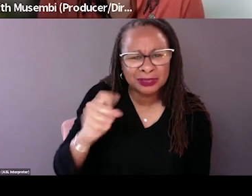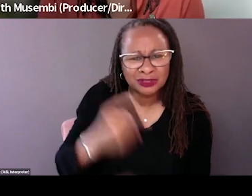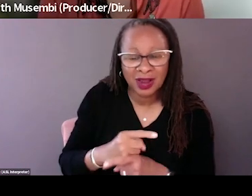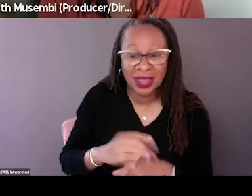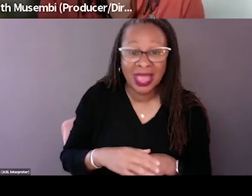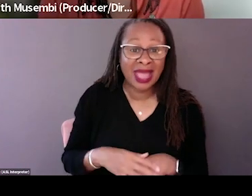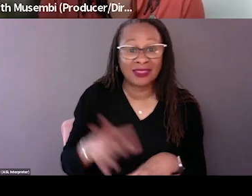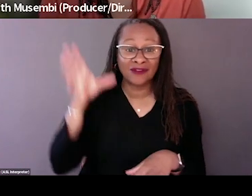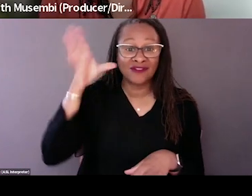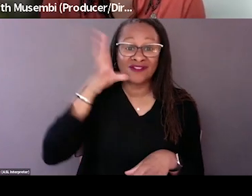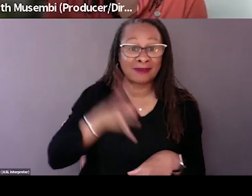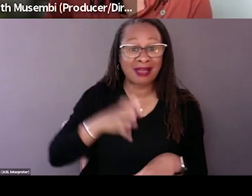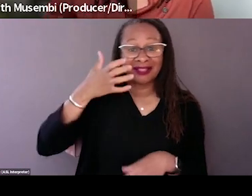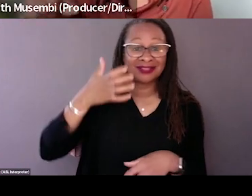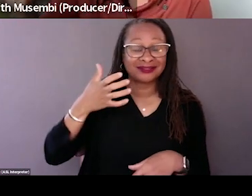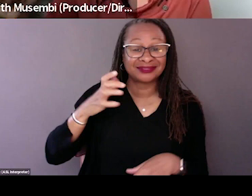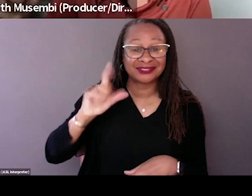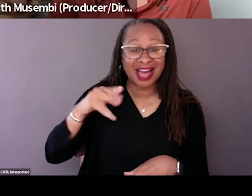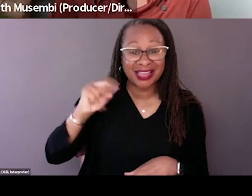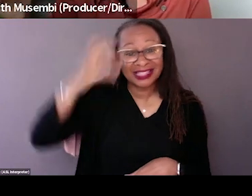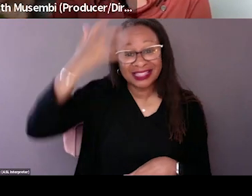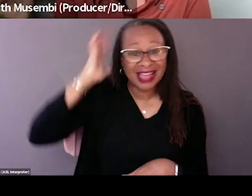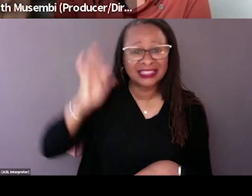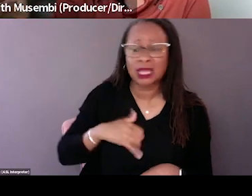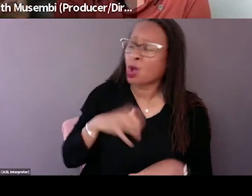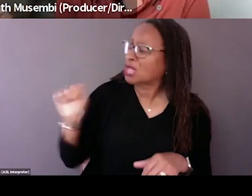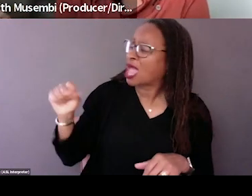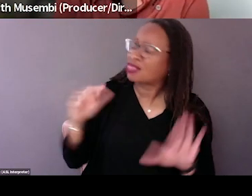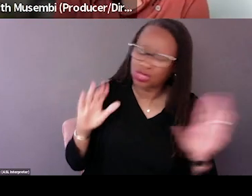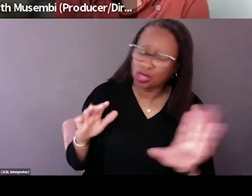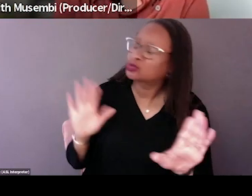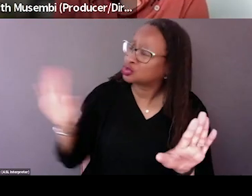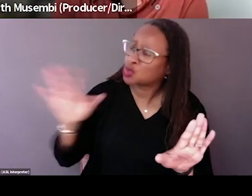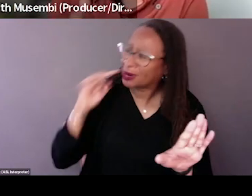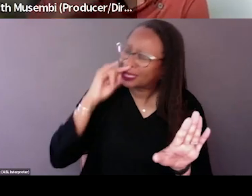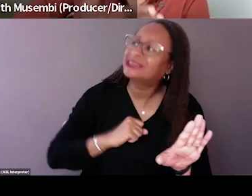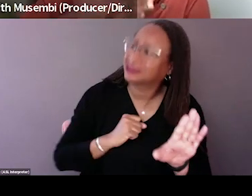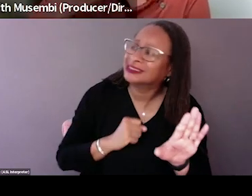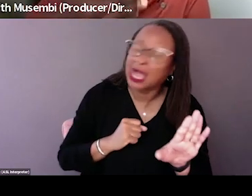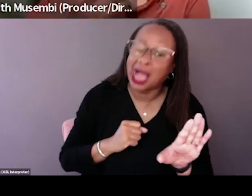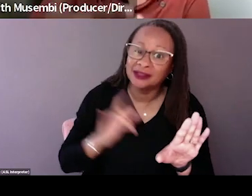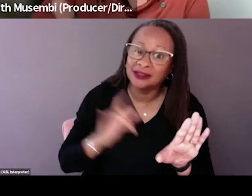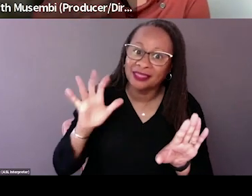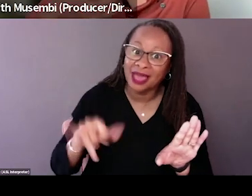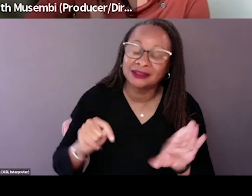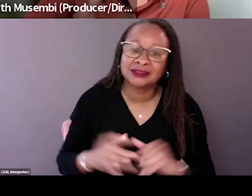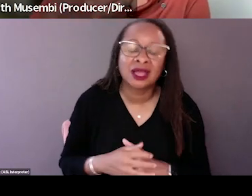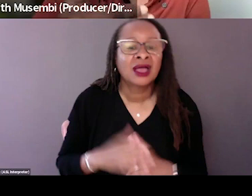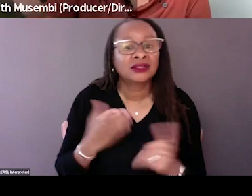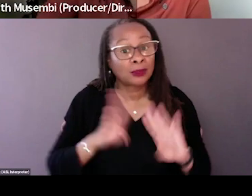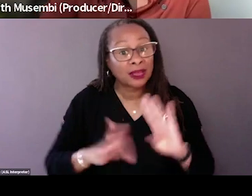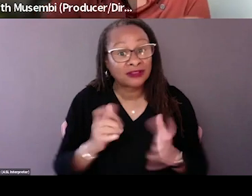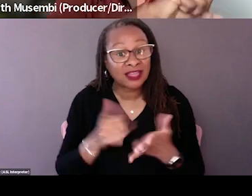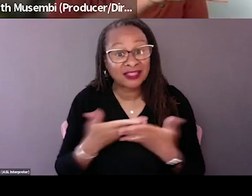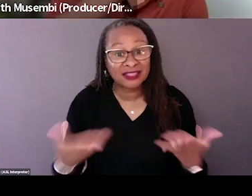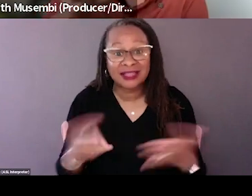happens. That's incredible. And it's calculated. It wasn't, you know, like random behavior, the things that happened, the mating, all